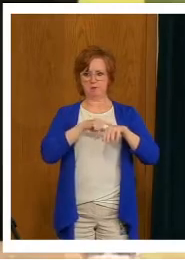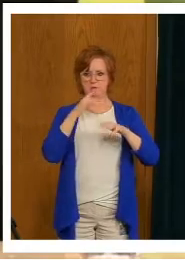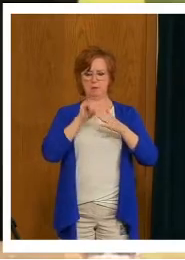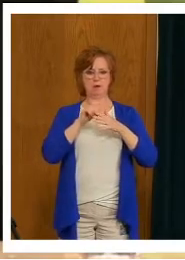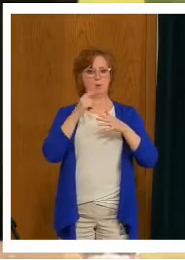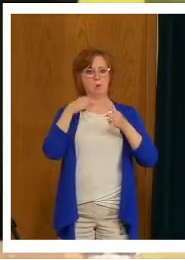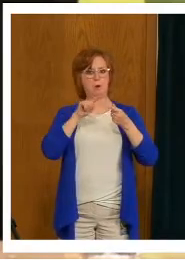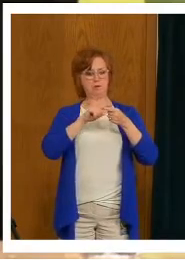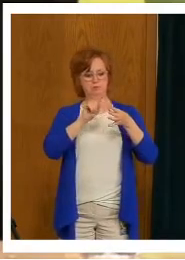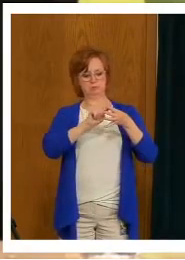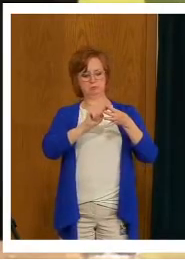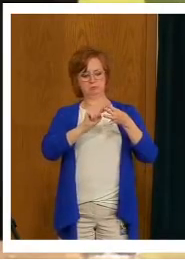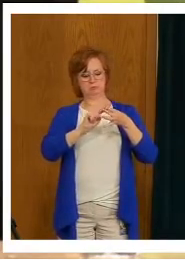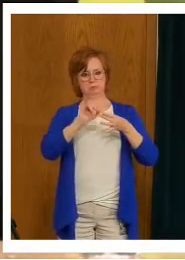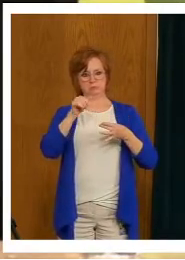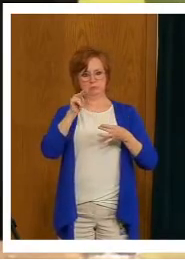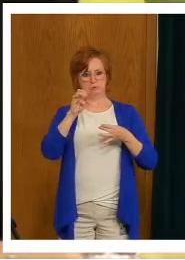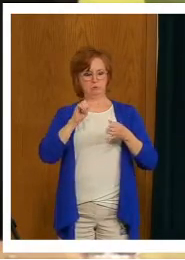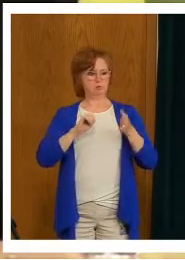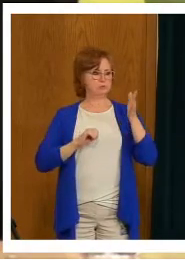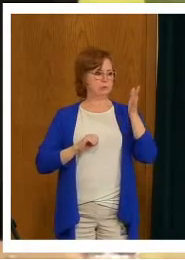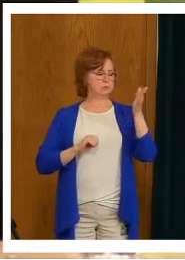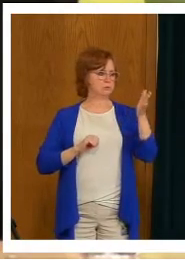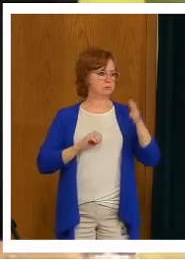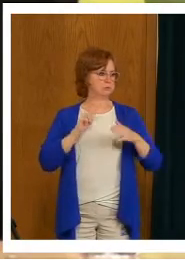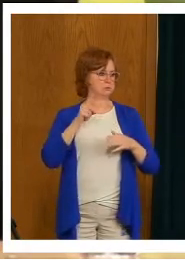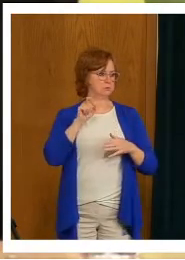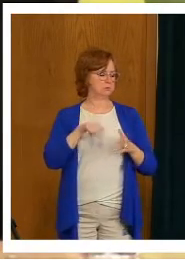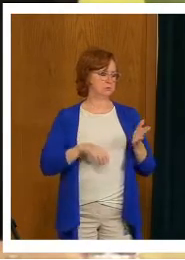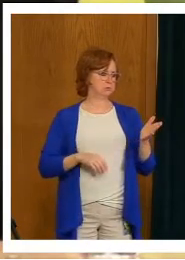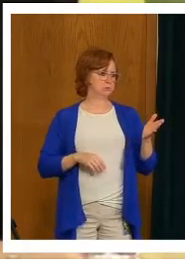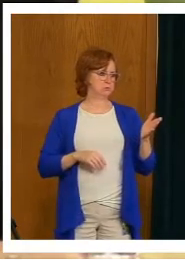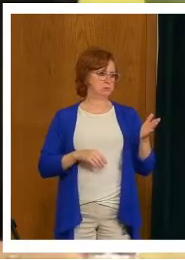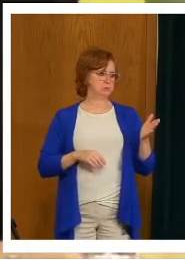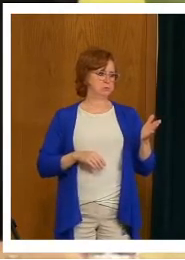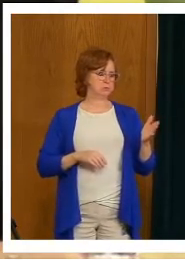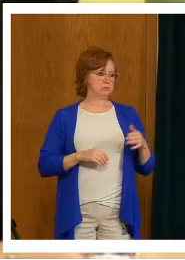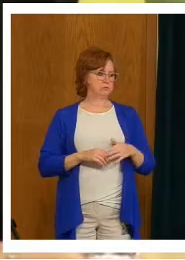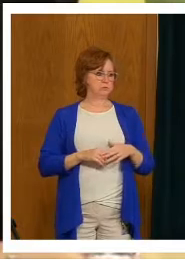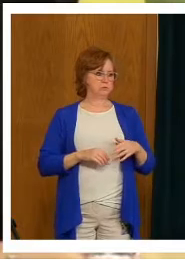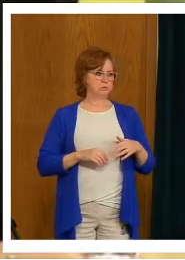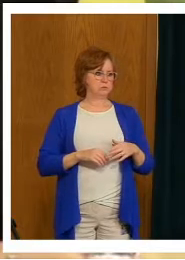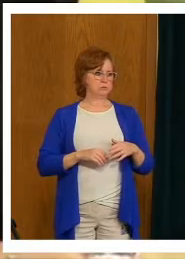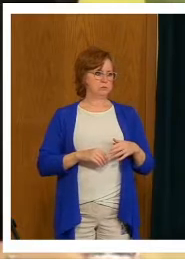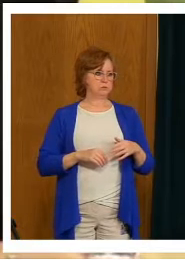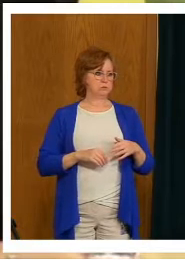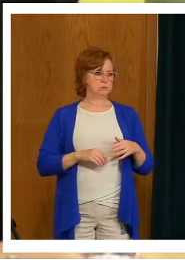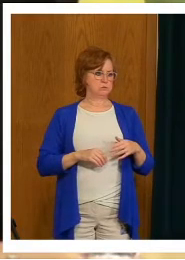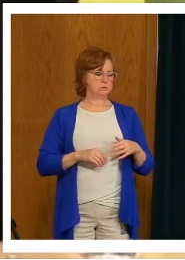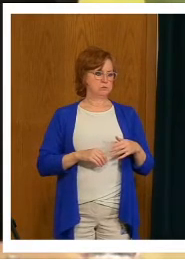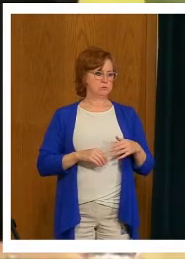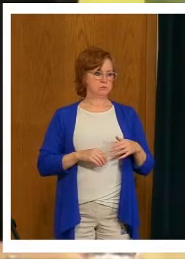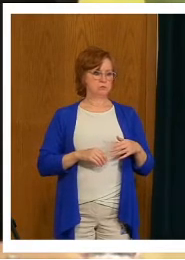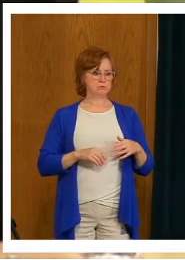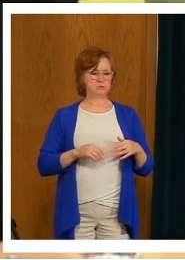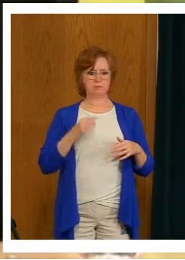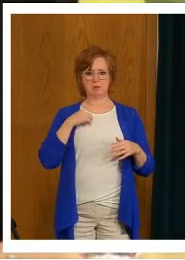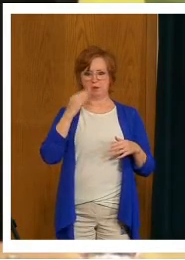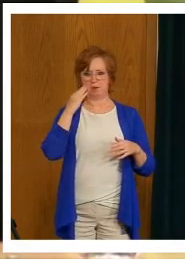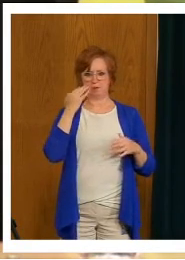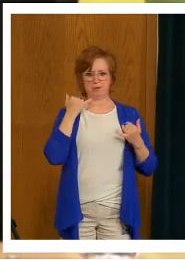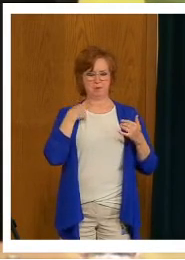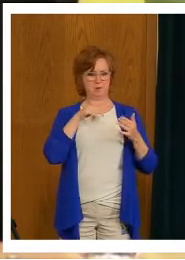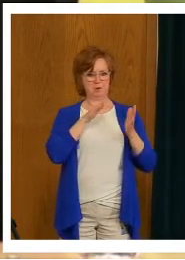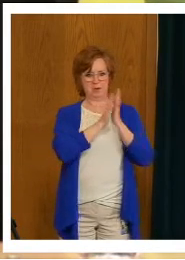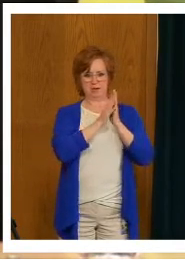Follow up, Murray? The vaccine hesitancy wall with the older generations, I realize this gets asked to you almost every week